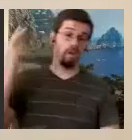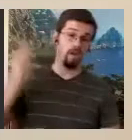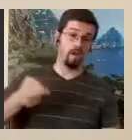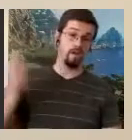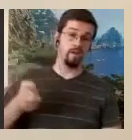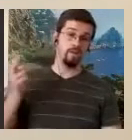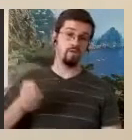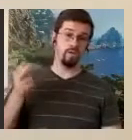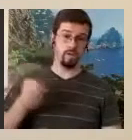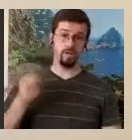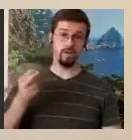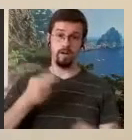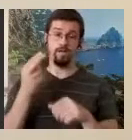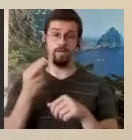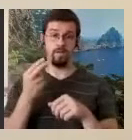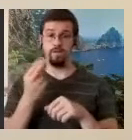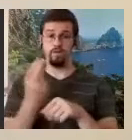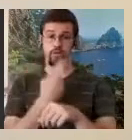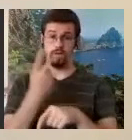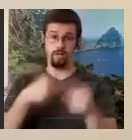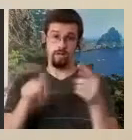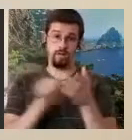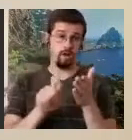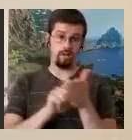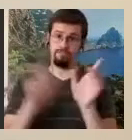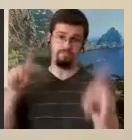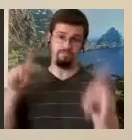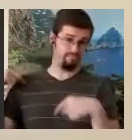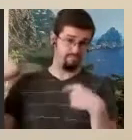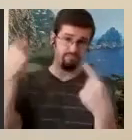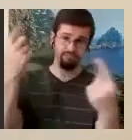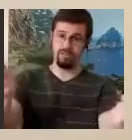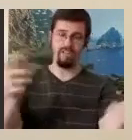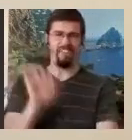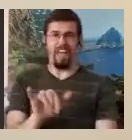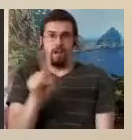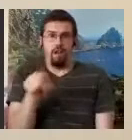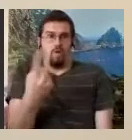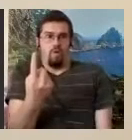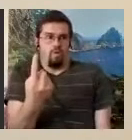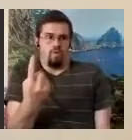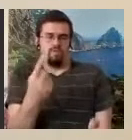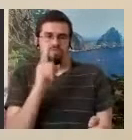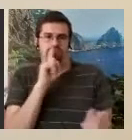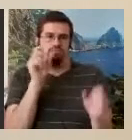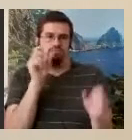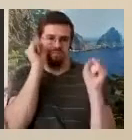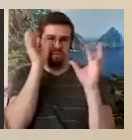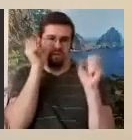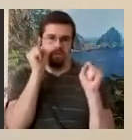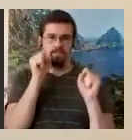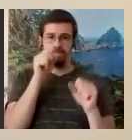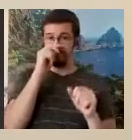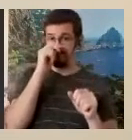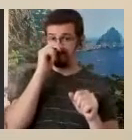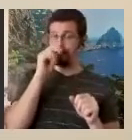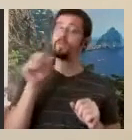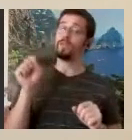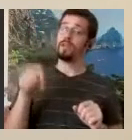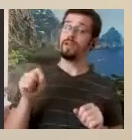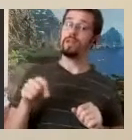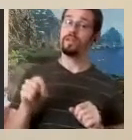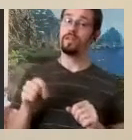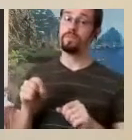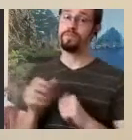is amazing. That story. Yeah. I'd like to add that the deaf people in Malta, they have taken to SignWriting very warmly. They feel